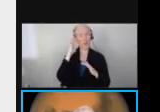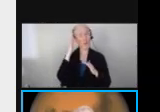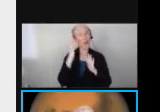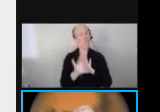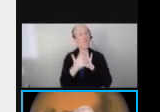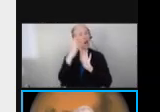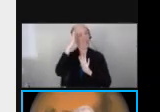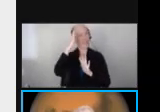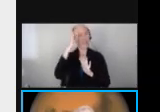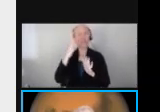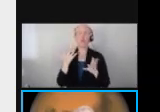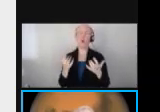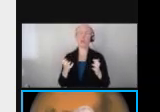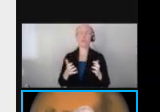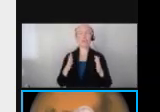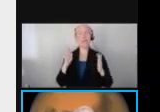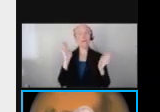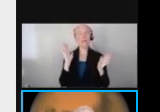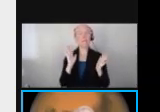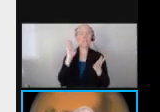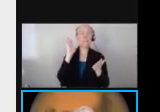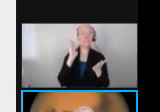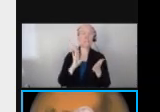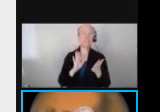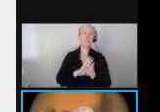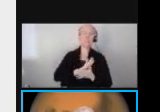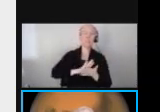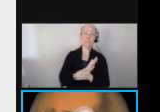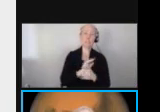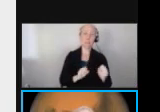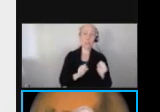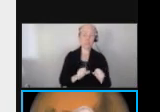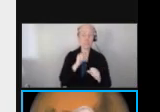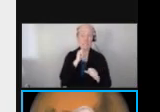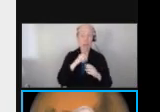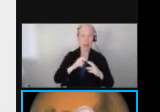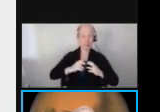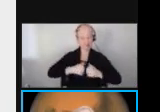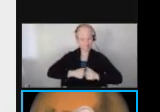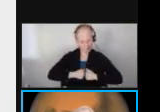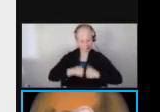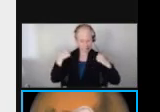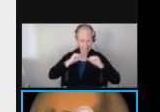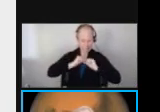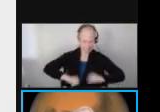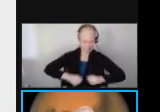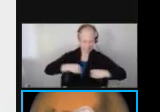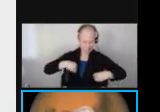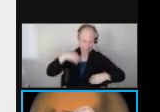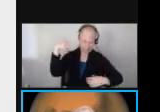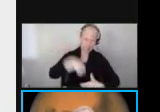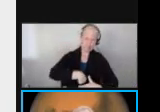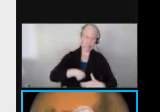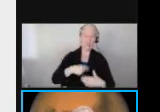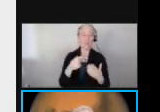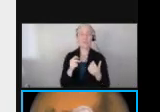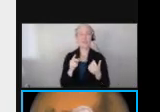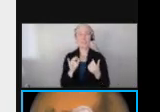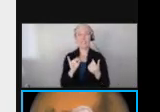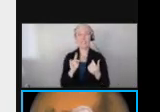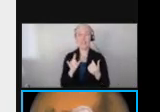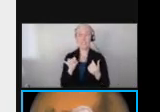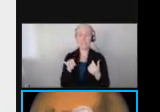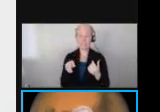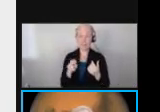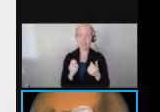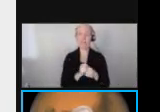as non-invasive as possible, to do in-depth characterization of the individuals so we can understand the